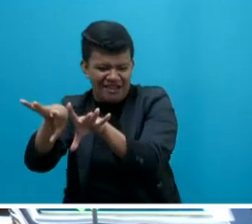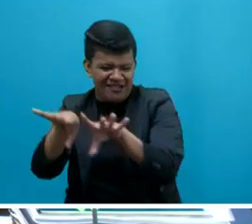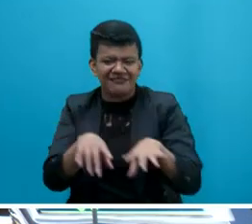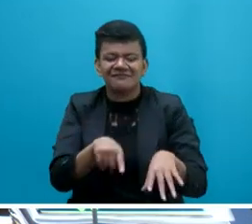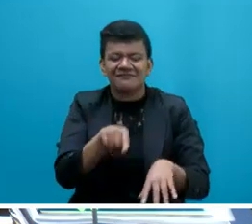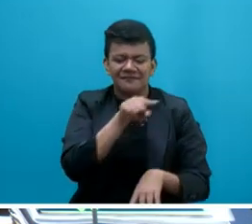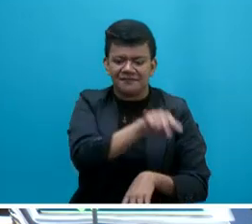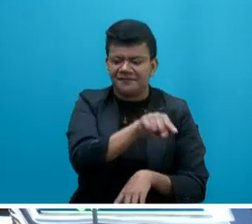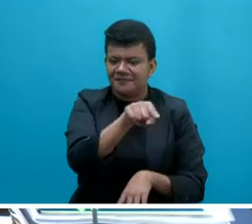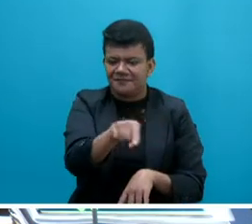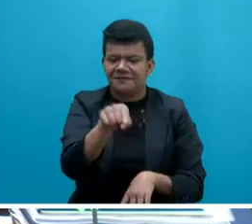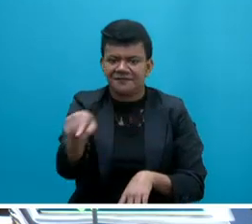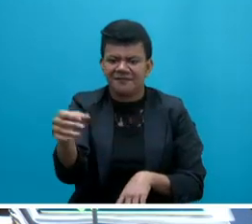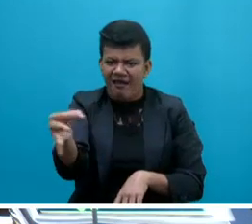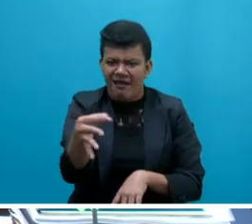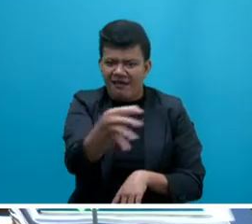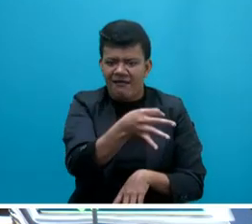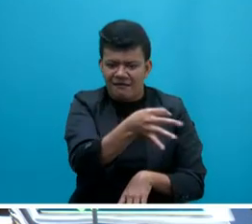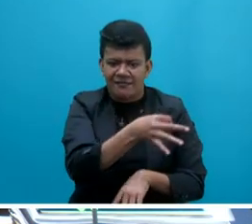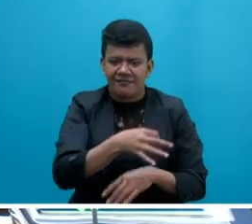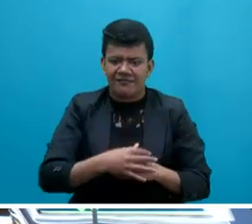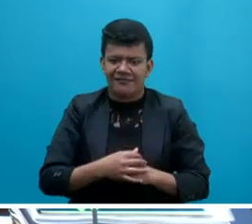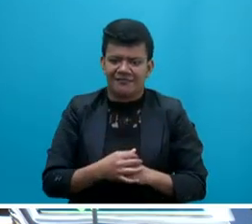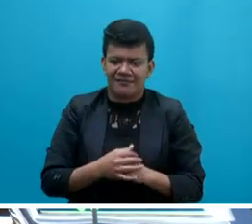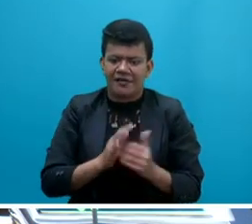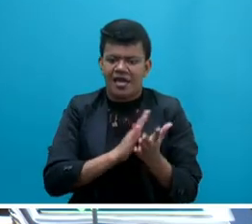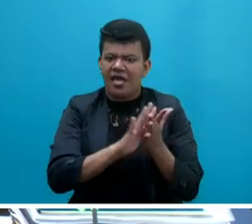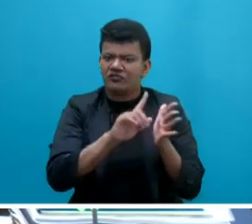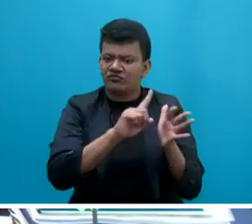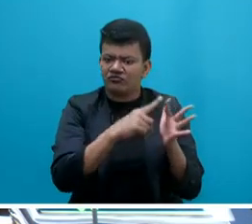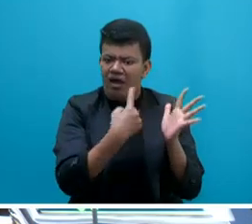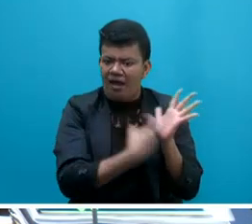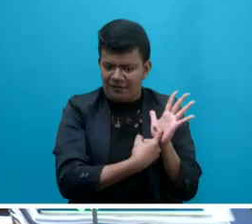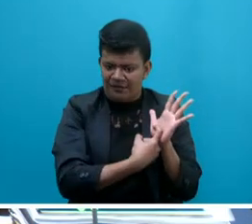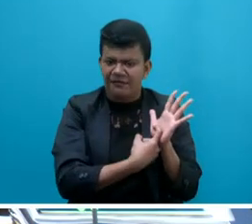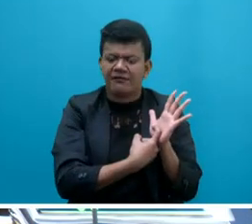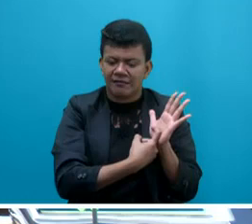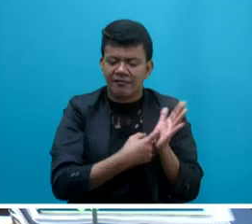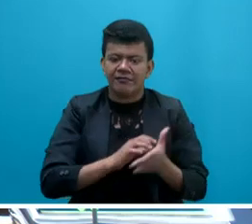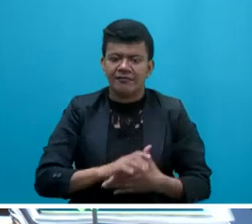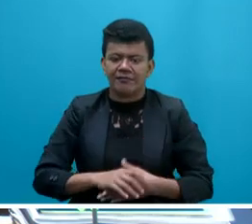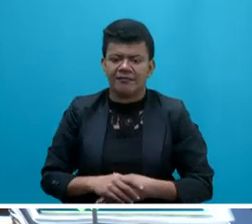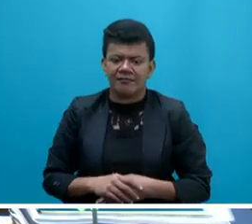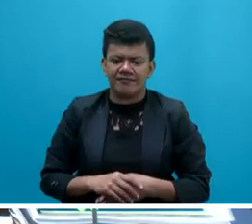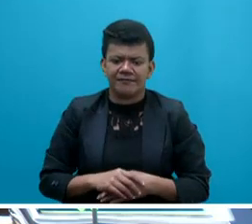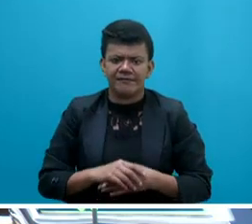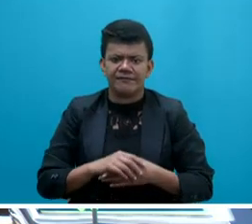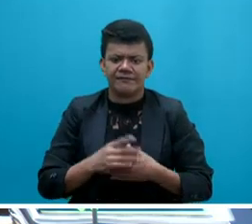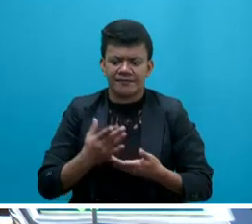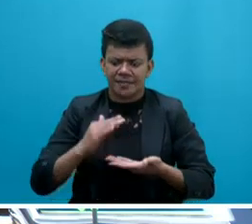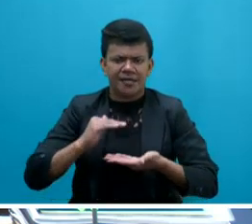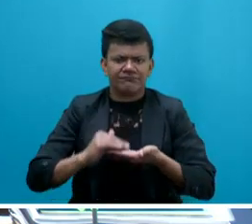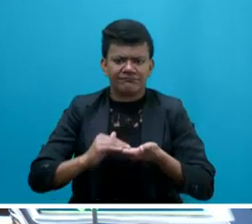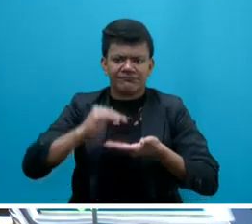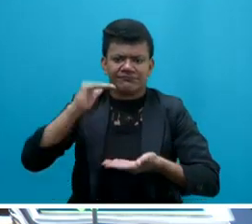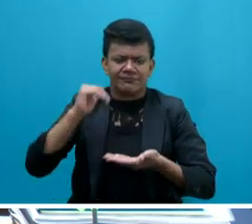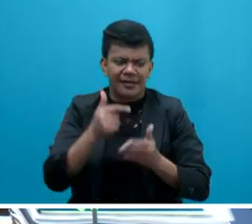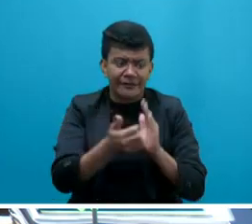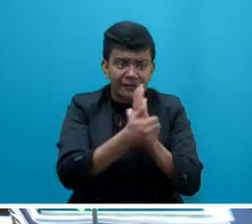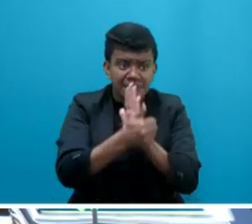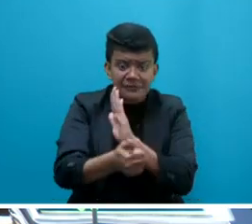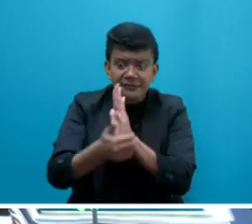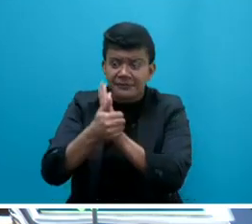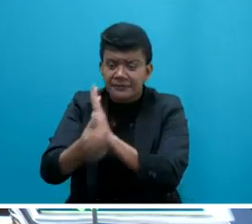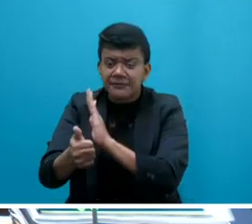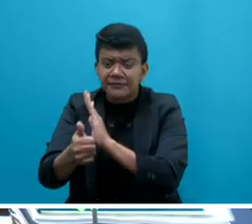is mainly in HADR and of course the aim of enhancing the capability readiness of the RFMF